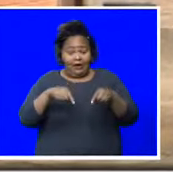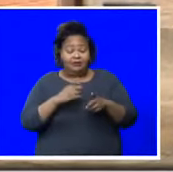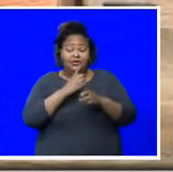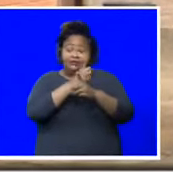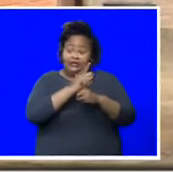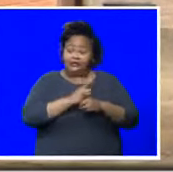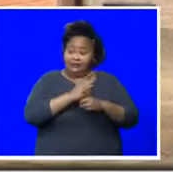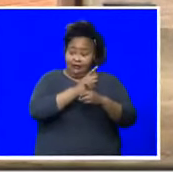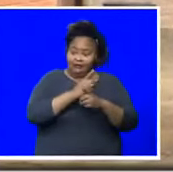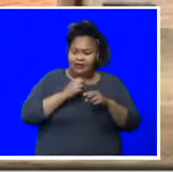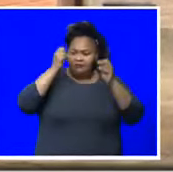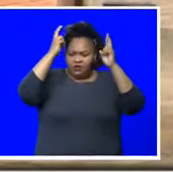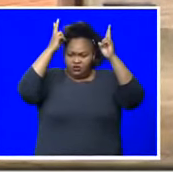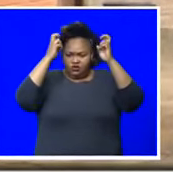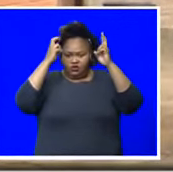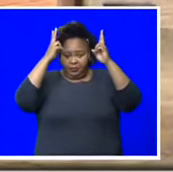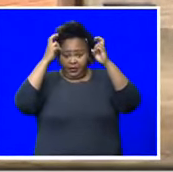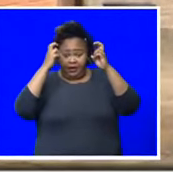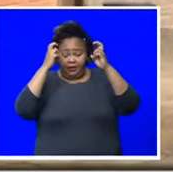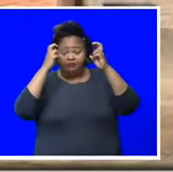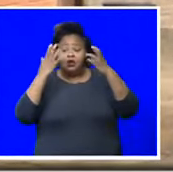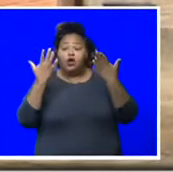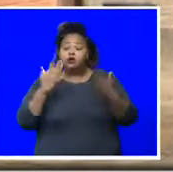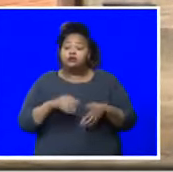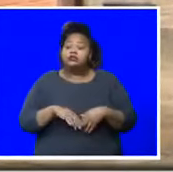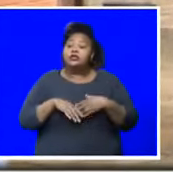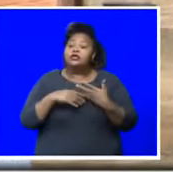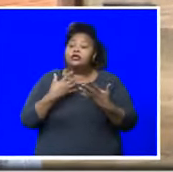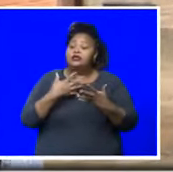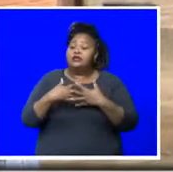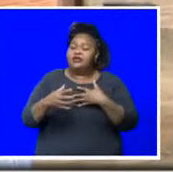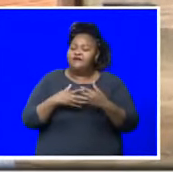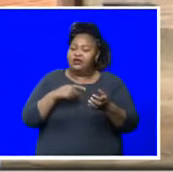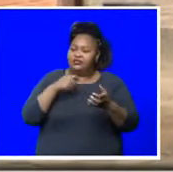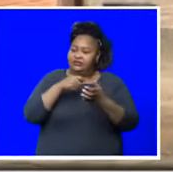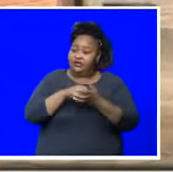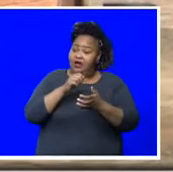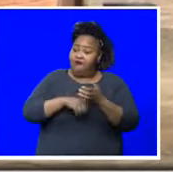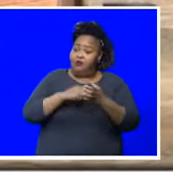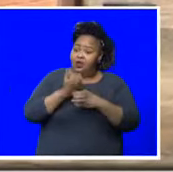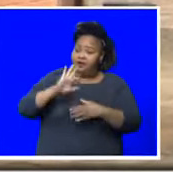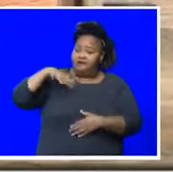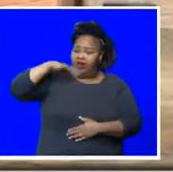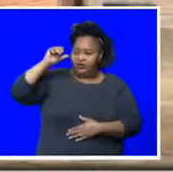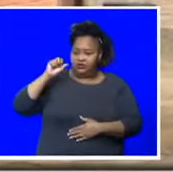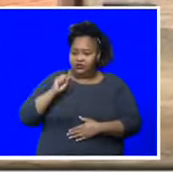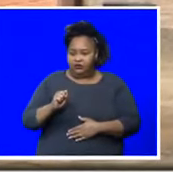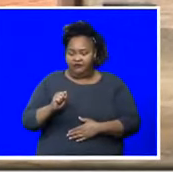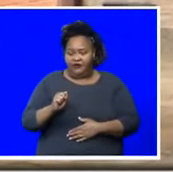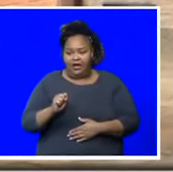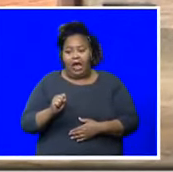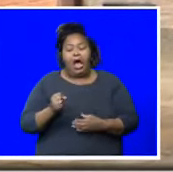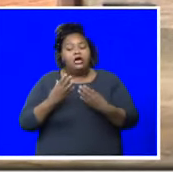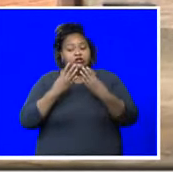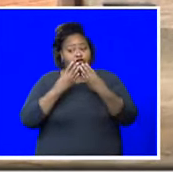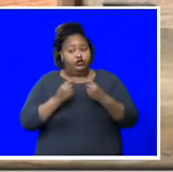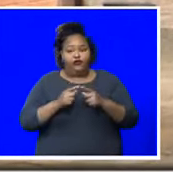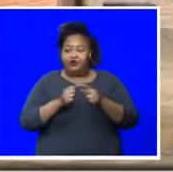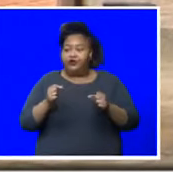simaswati ekunciphiseni kungena kwethu bahle chaqhamuke evendeni ngephandle. Mawukhumbula kahle nje esikhatsini